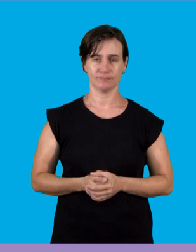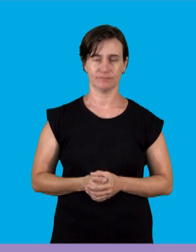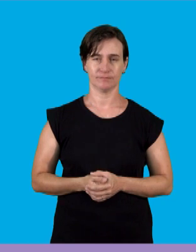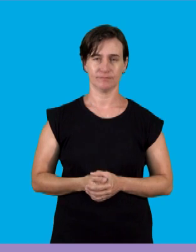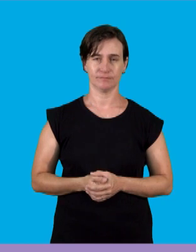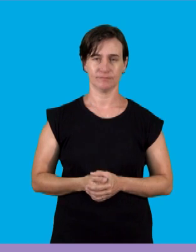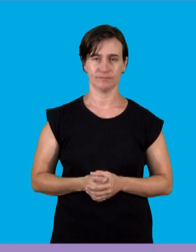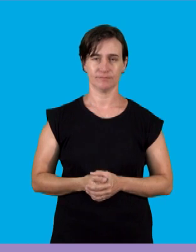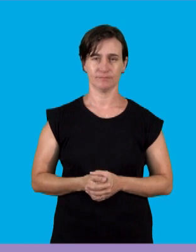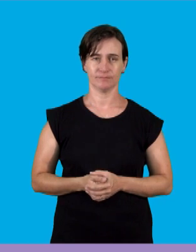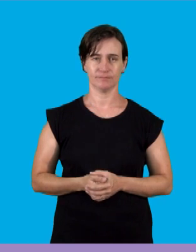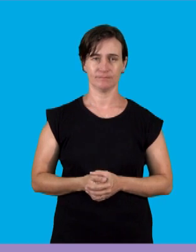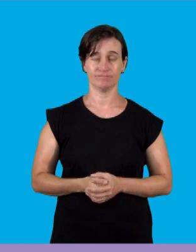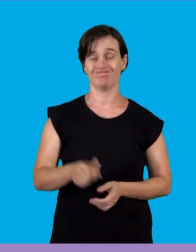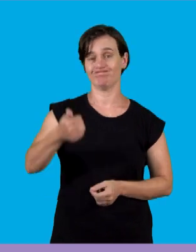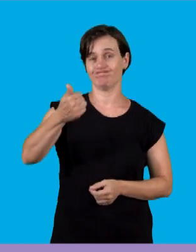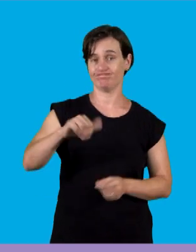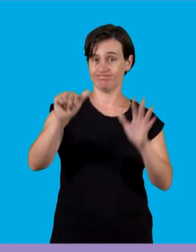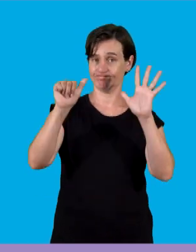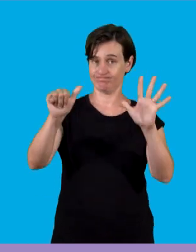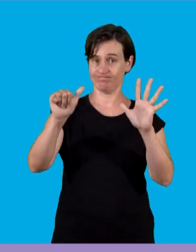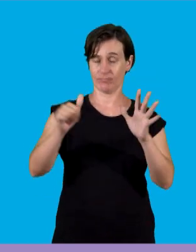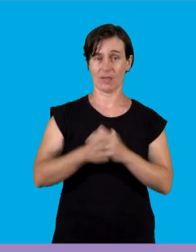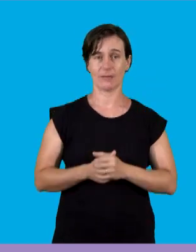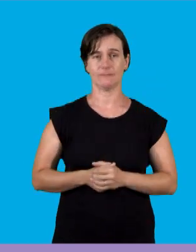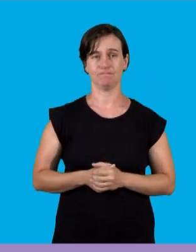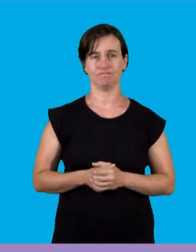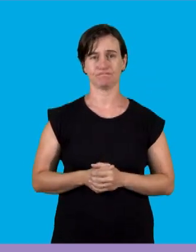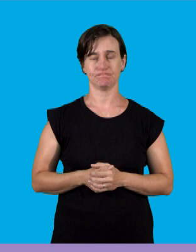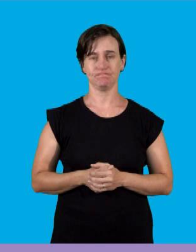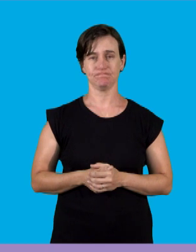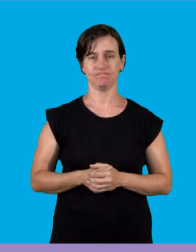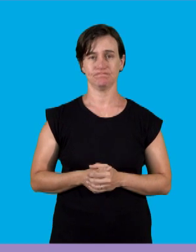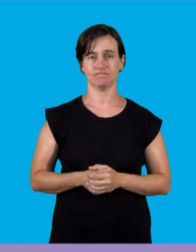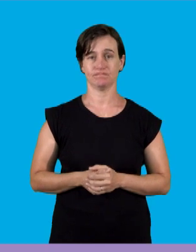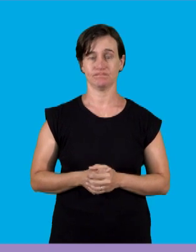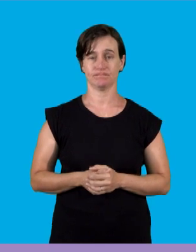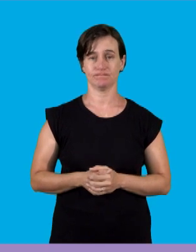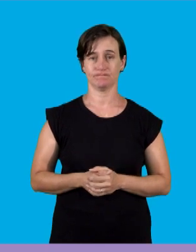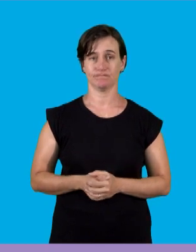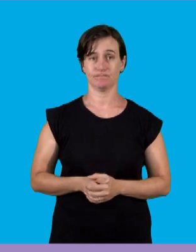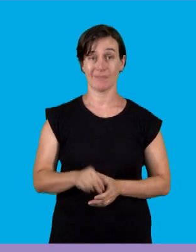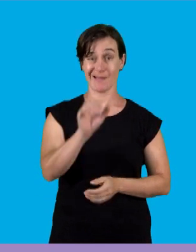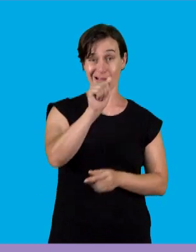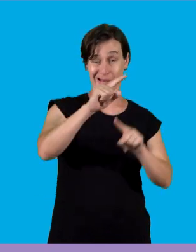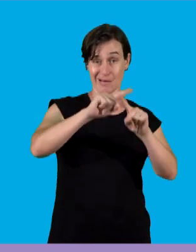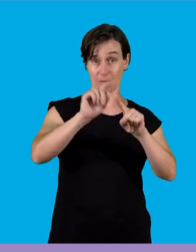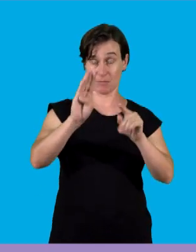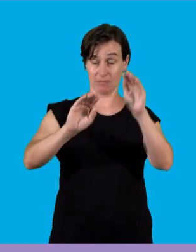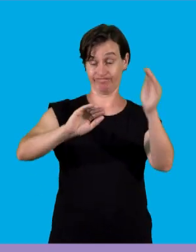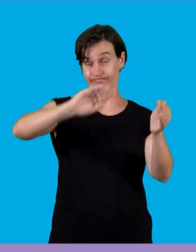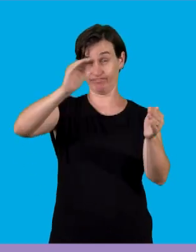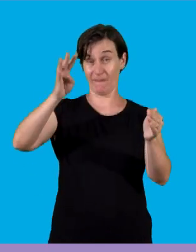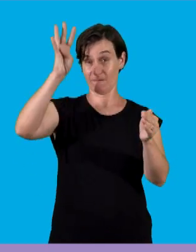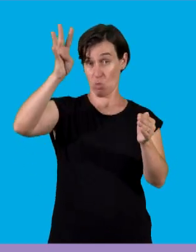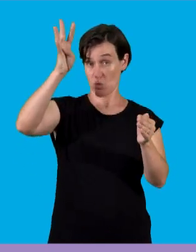cubed. Let's look at this next one here. So we have here a multiplied by b raised